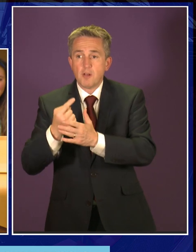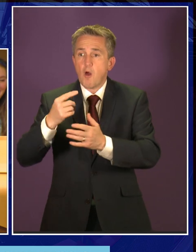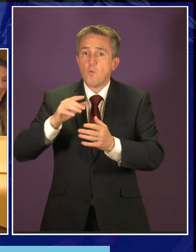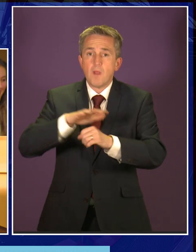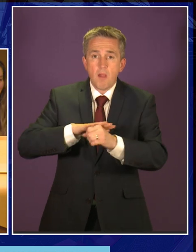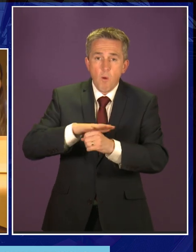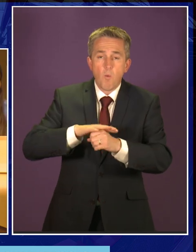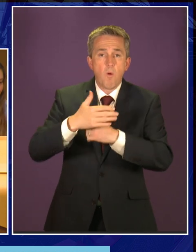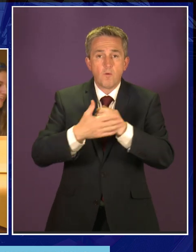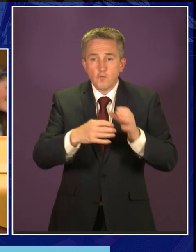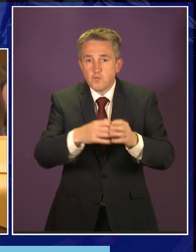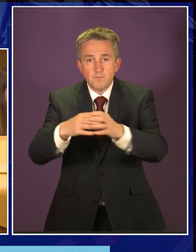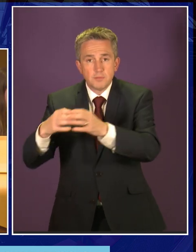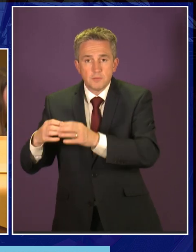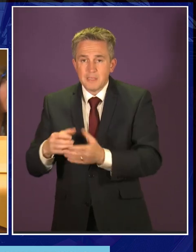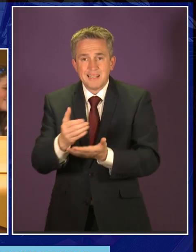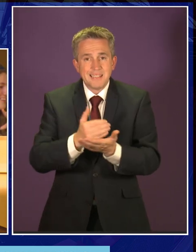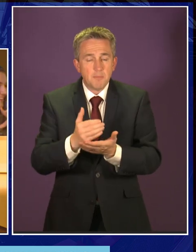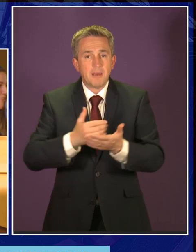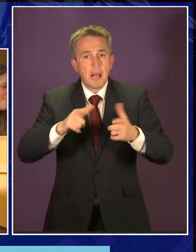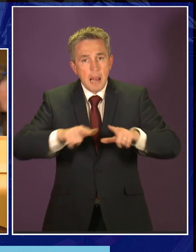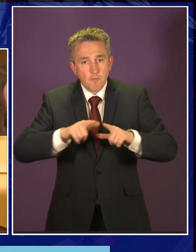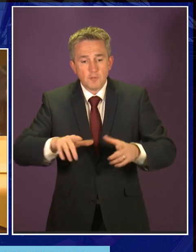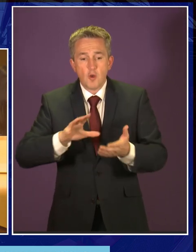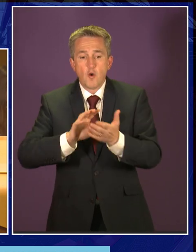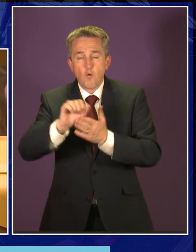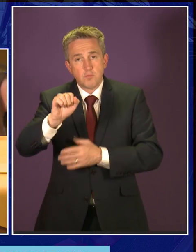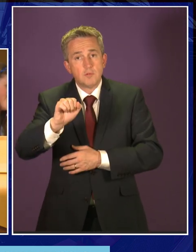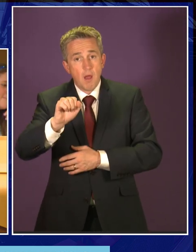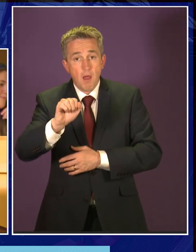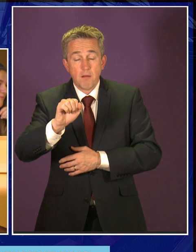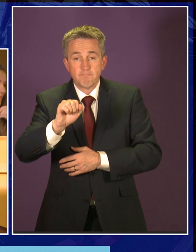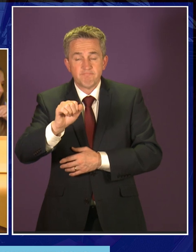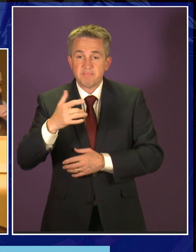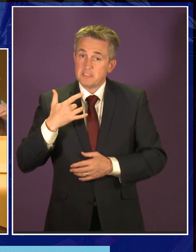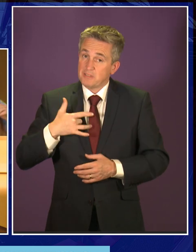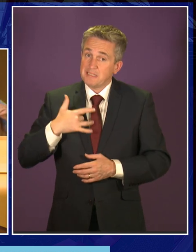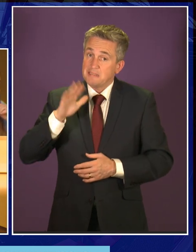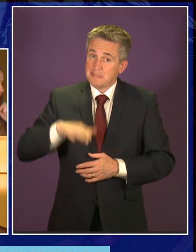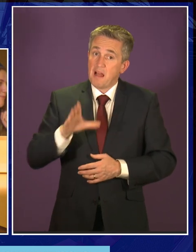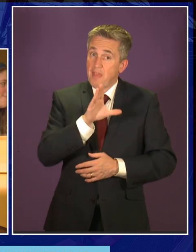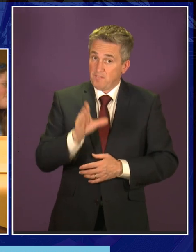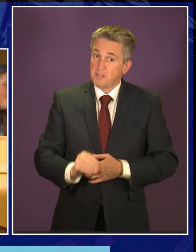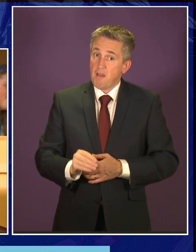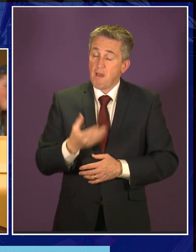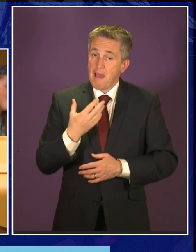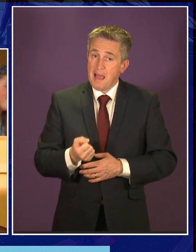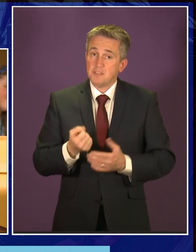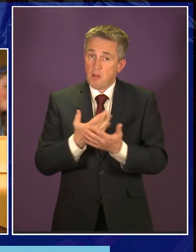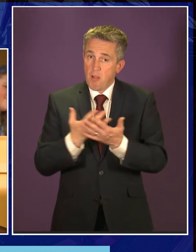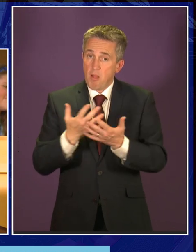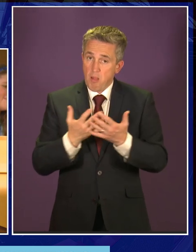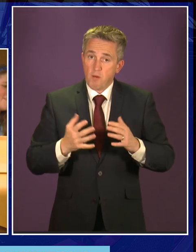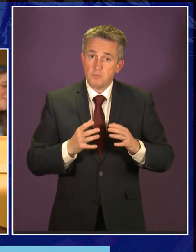people and the promotion of indigenous languages and culture. You are not alone in this regard. South Africa had to deal with